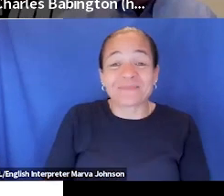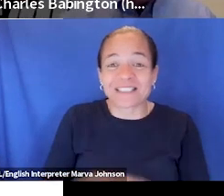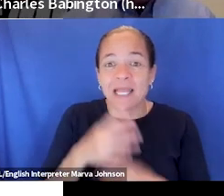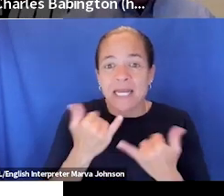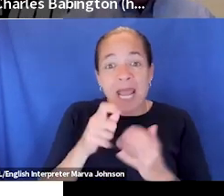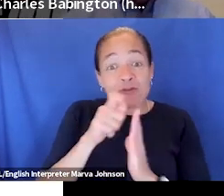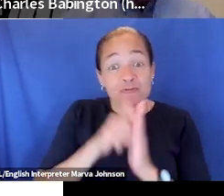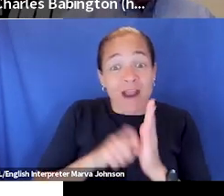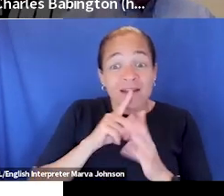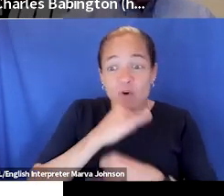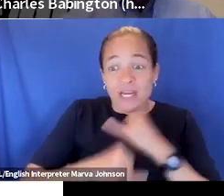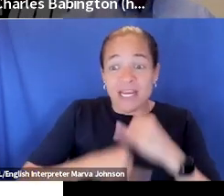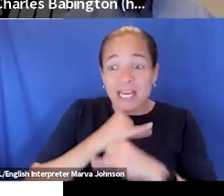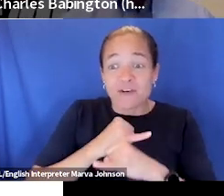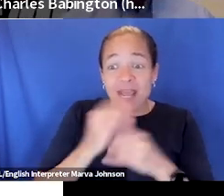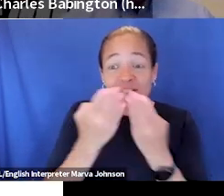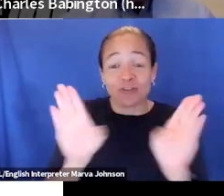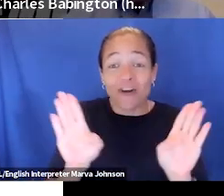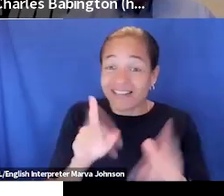audience. Yeah, I like that.